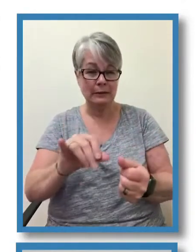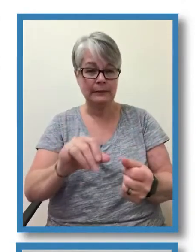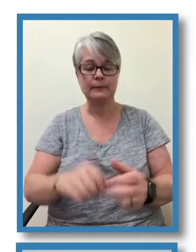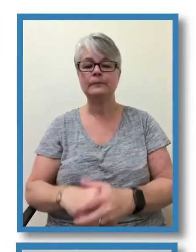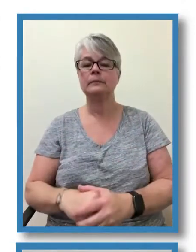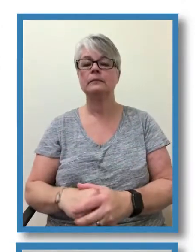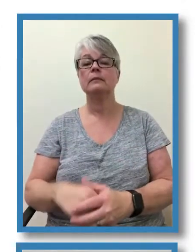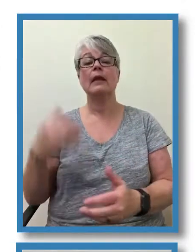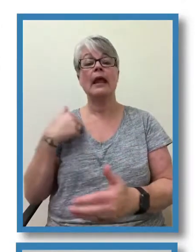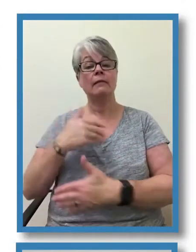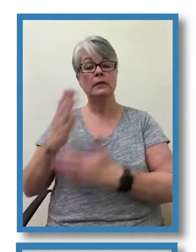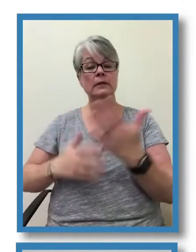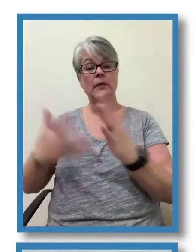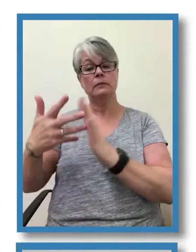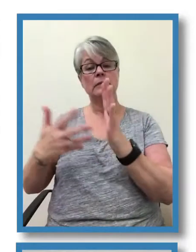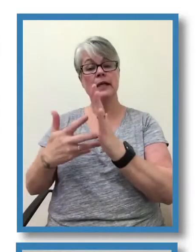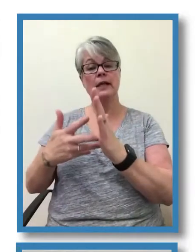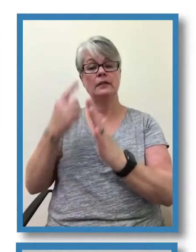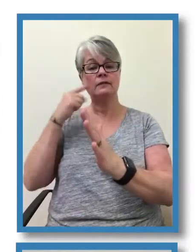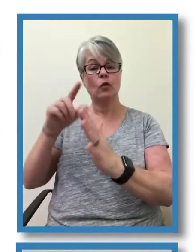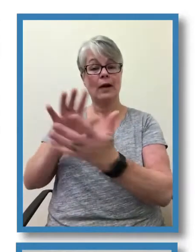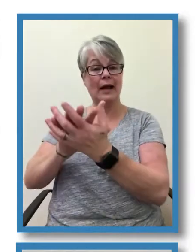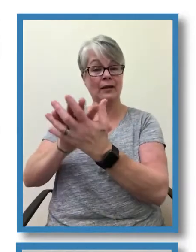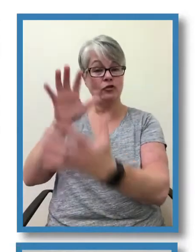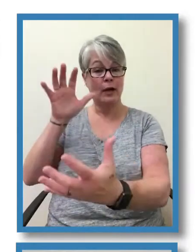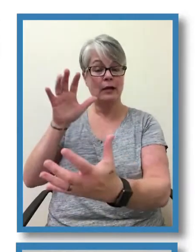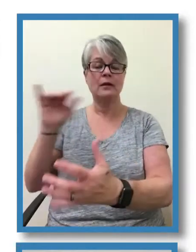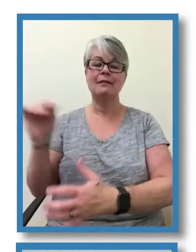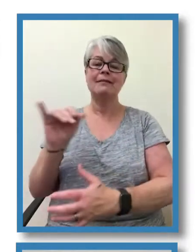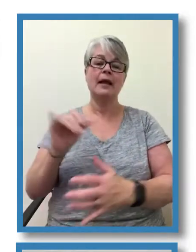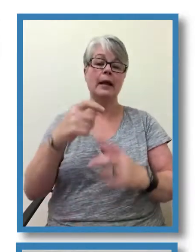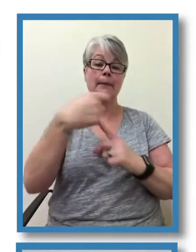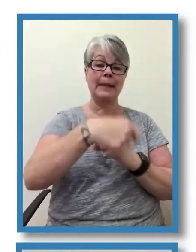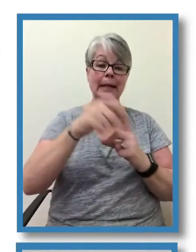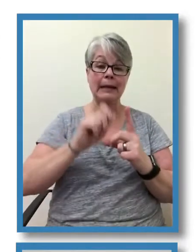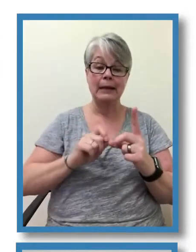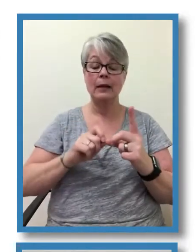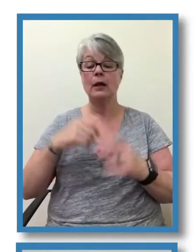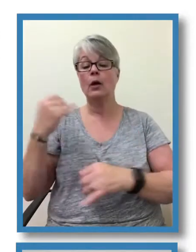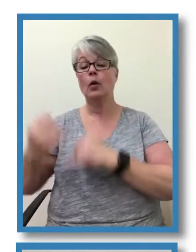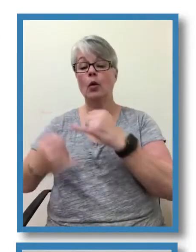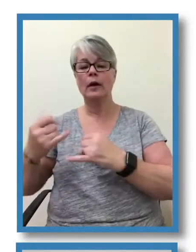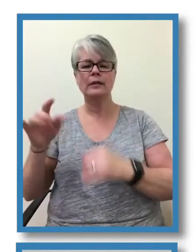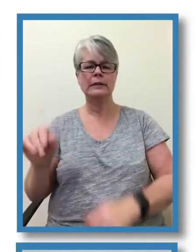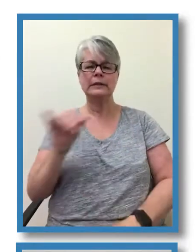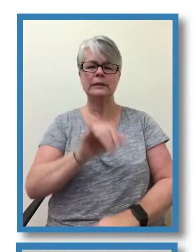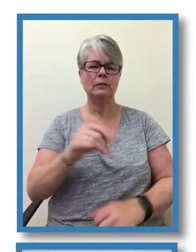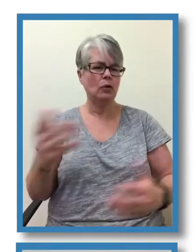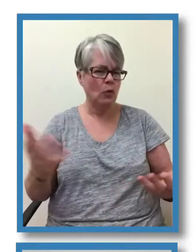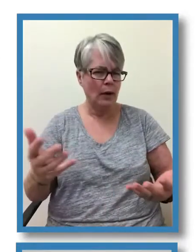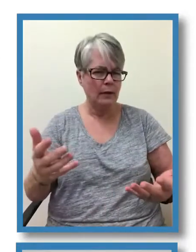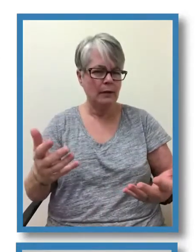I could ask you this next, but similarities between a train and a bicycle.